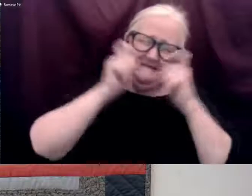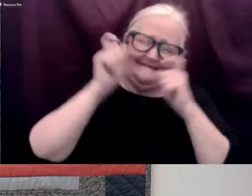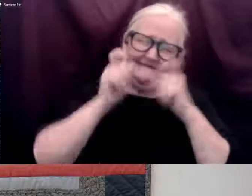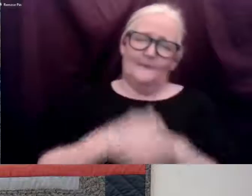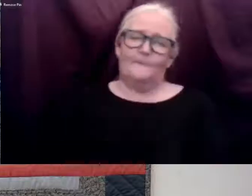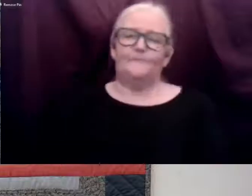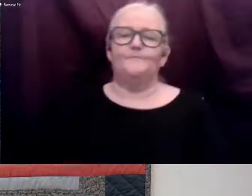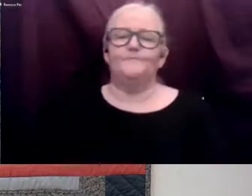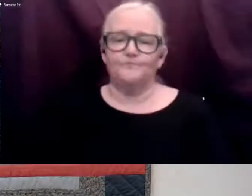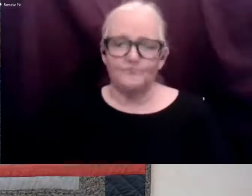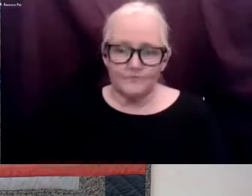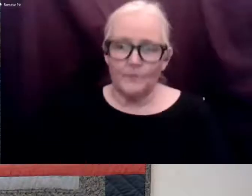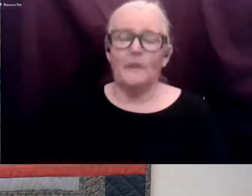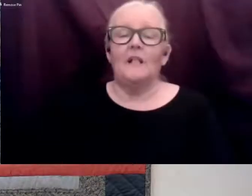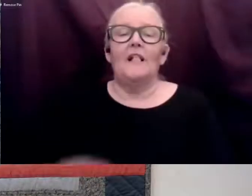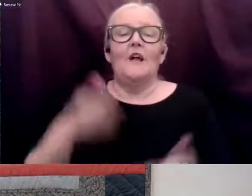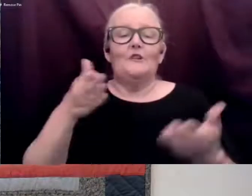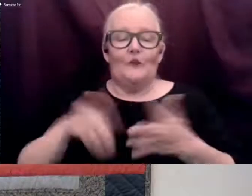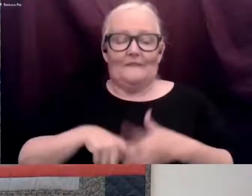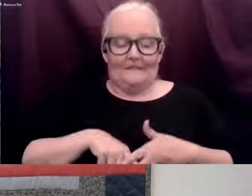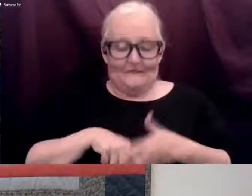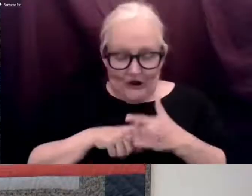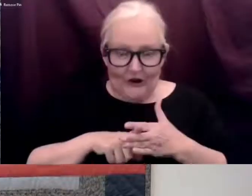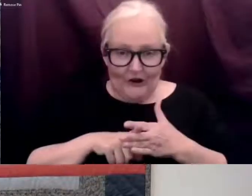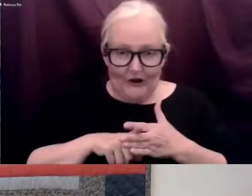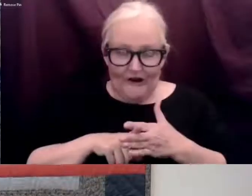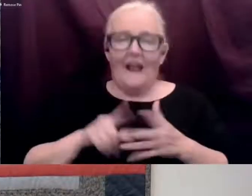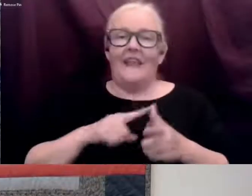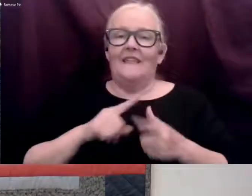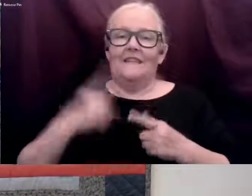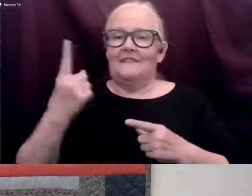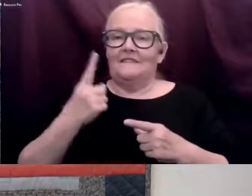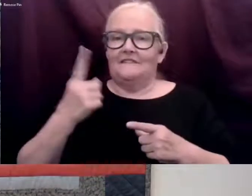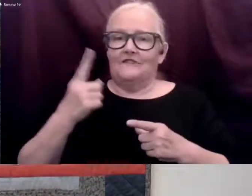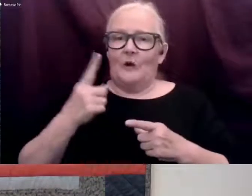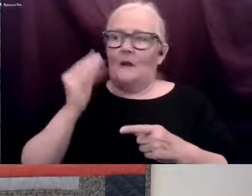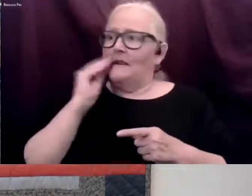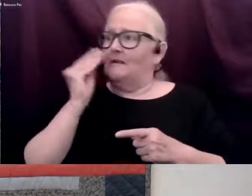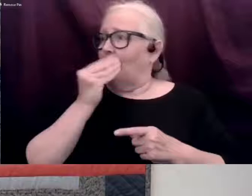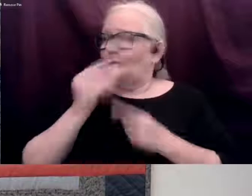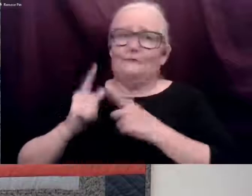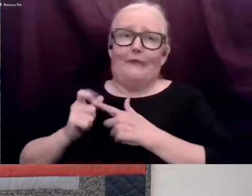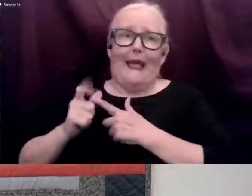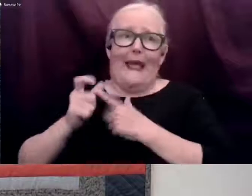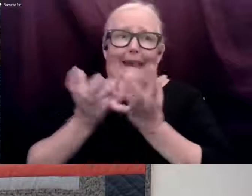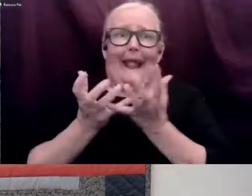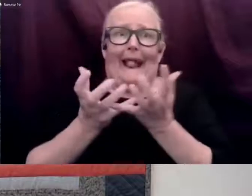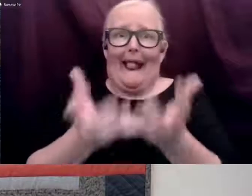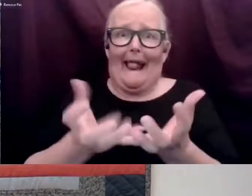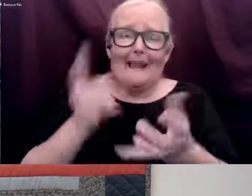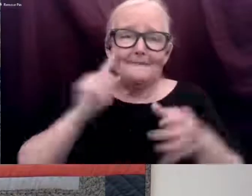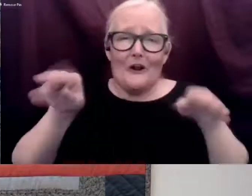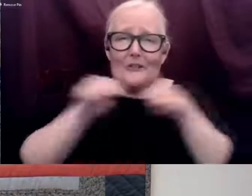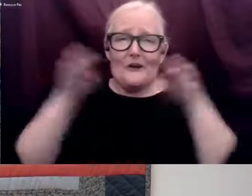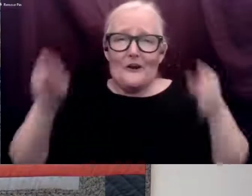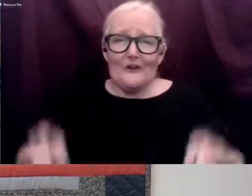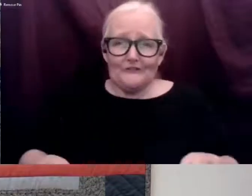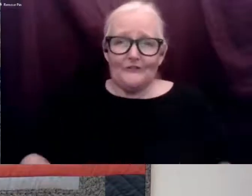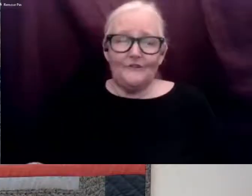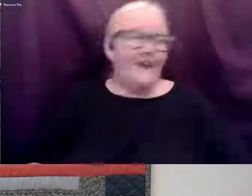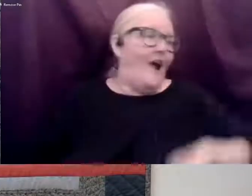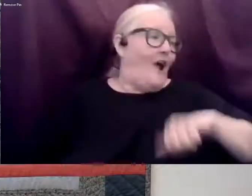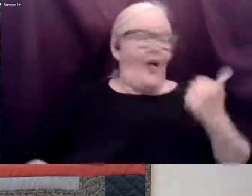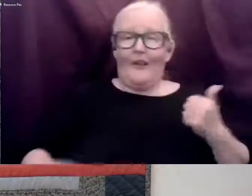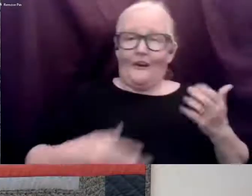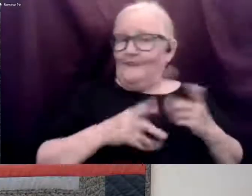when someone runs up with a bunch of flowers for the altar, just as someone else runs in with one of the silk